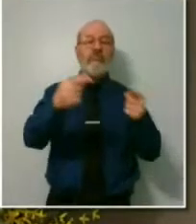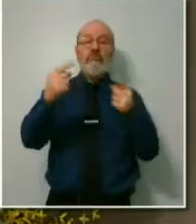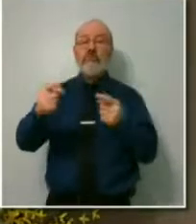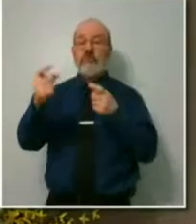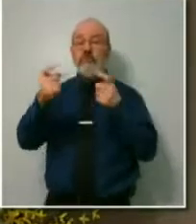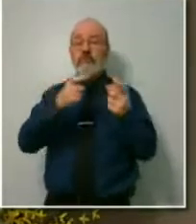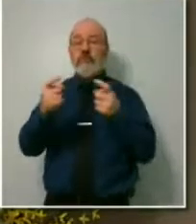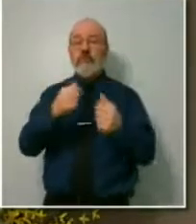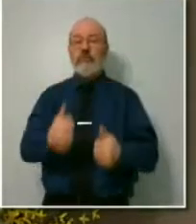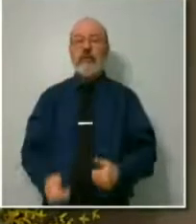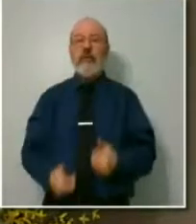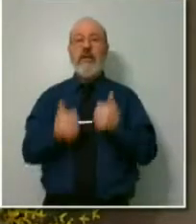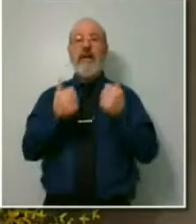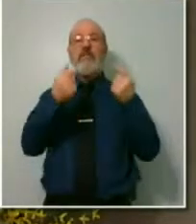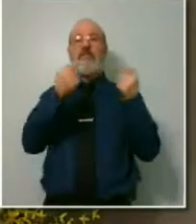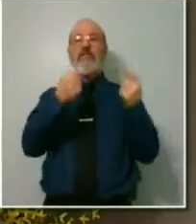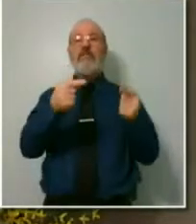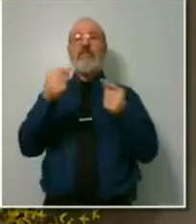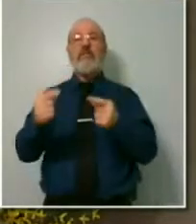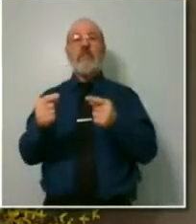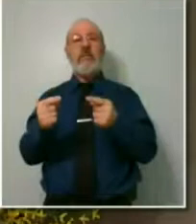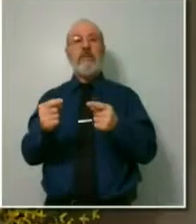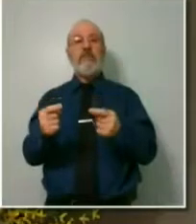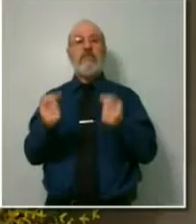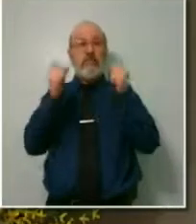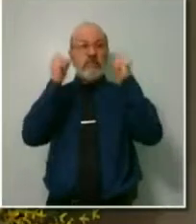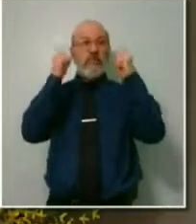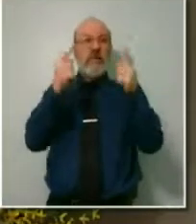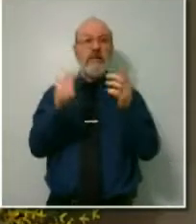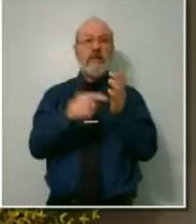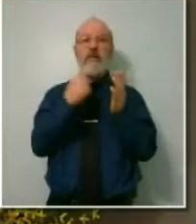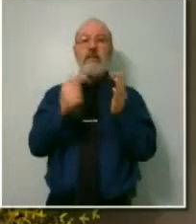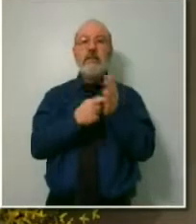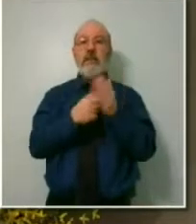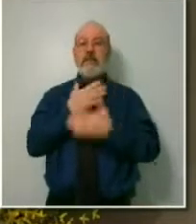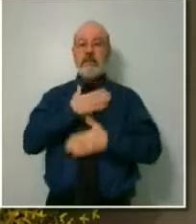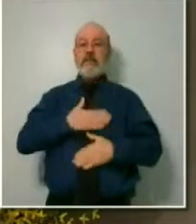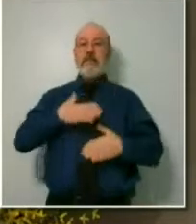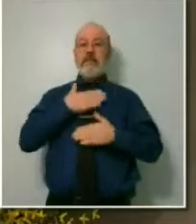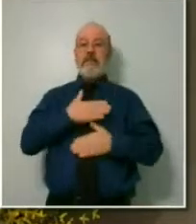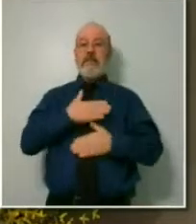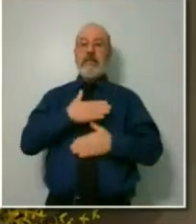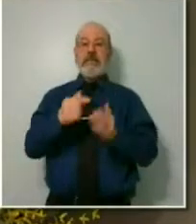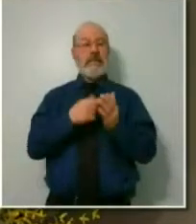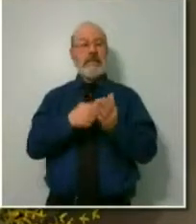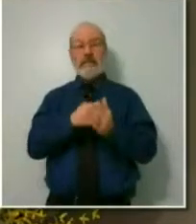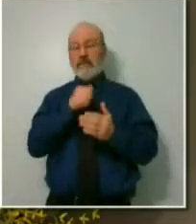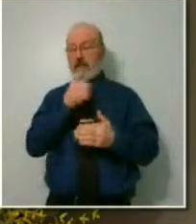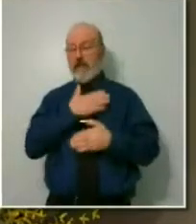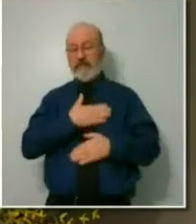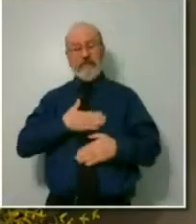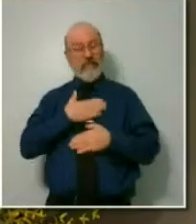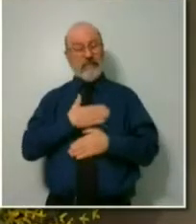life. Circumstances unexpected, sometimes pleasant, sometimes unpleasant. You have never been